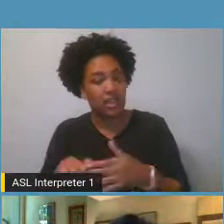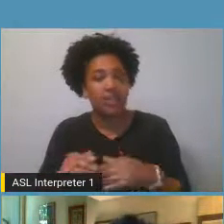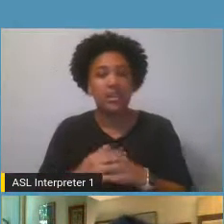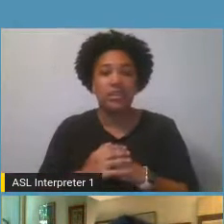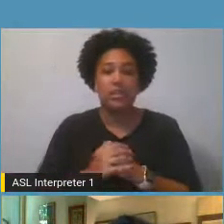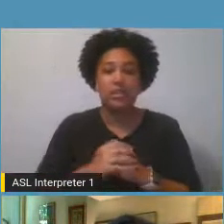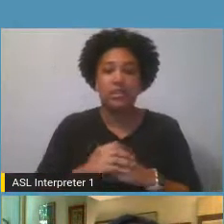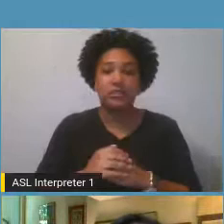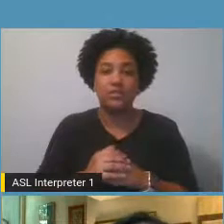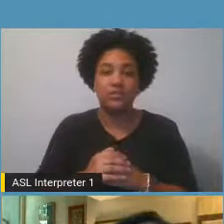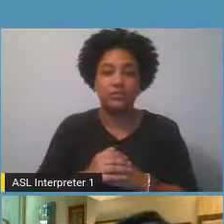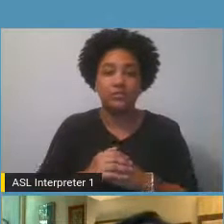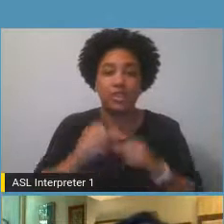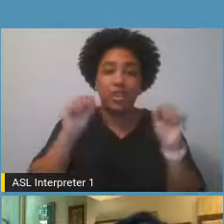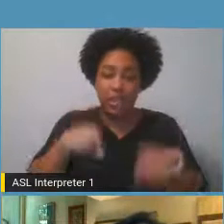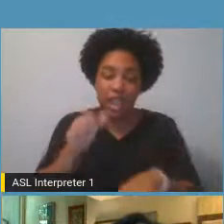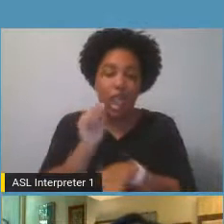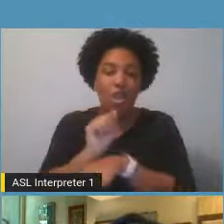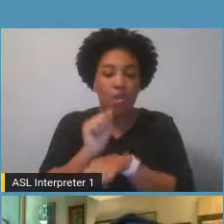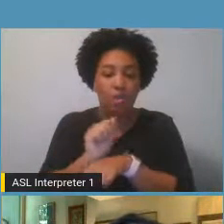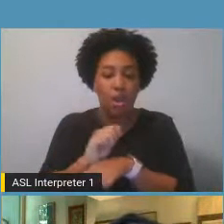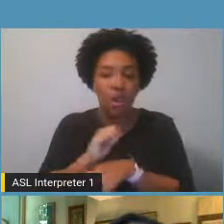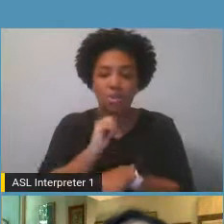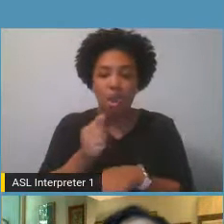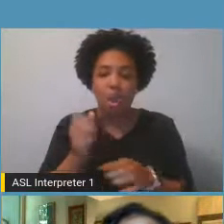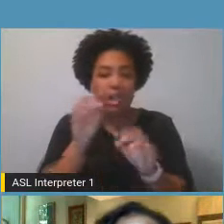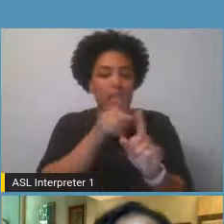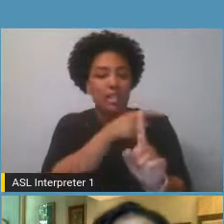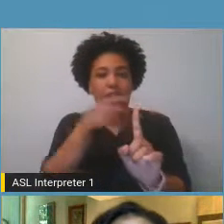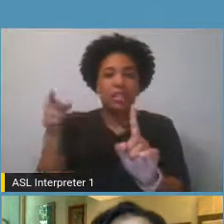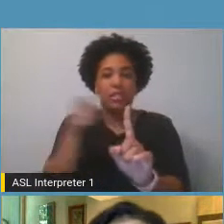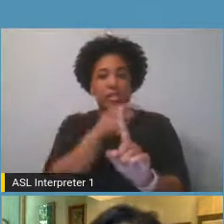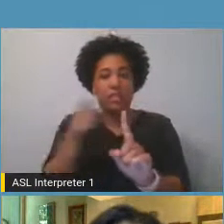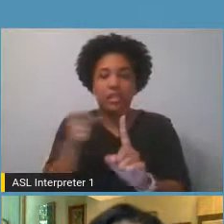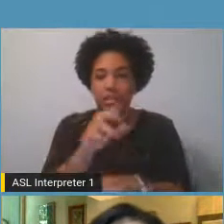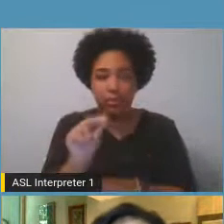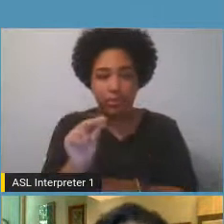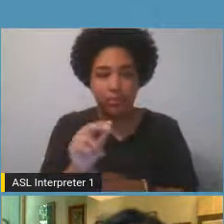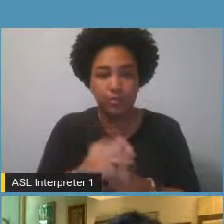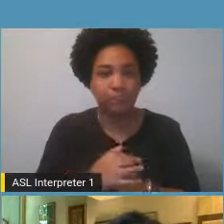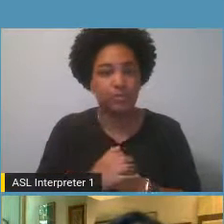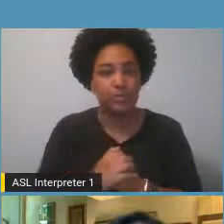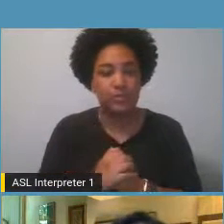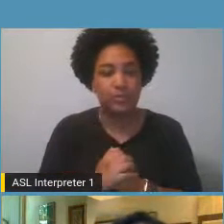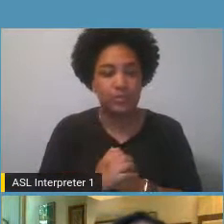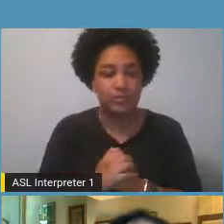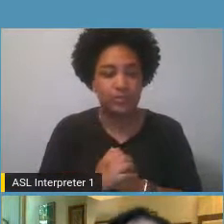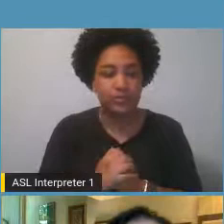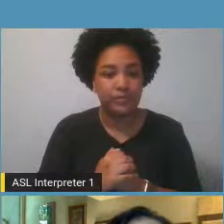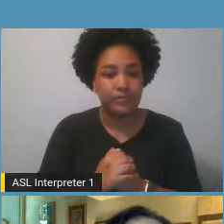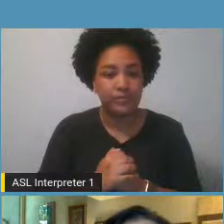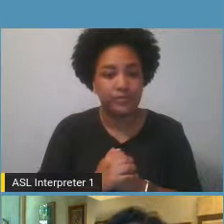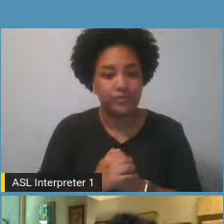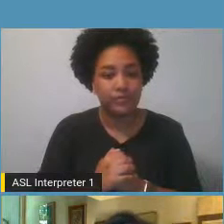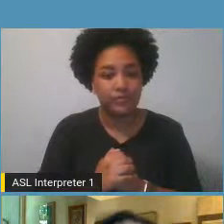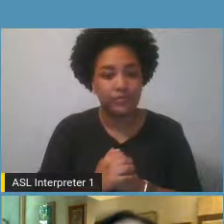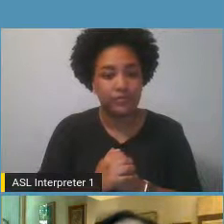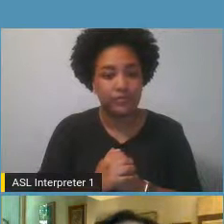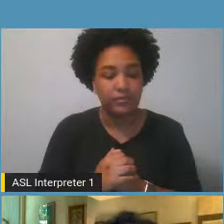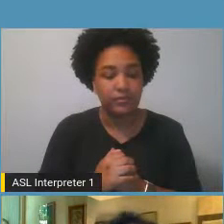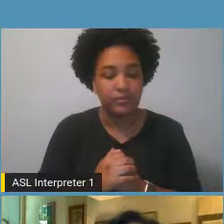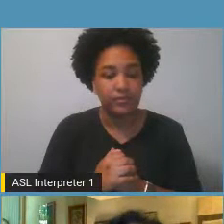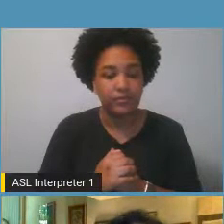minimize glare. Sometimes, you know, we don't have the ideal places to do this work, but if you